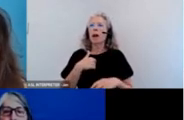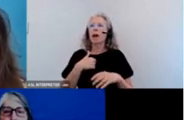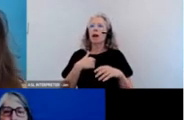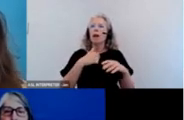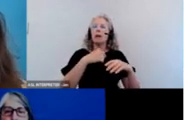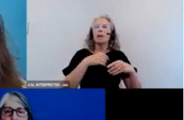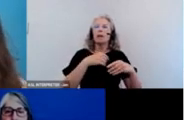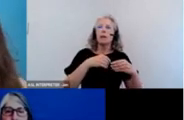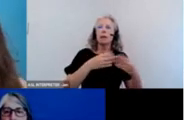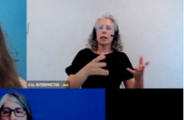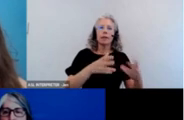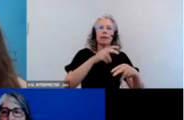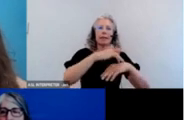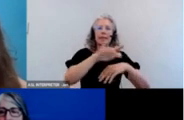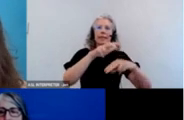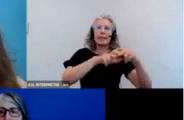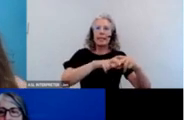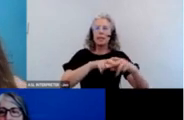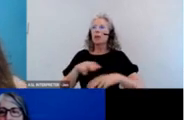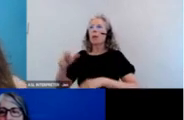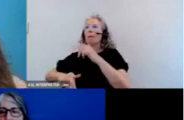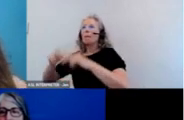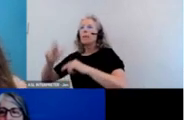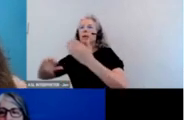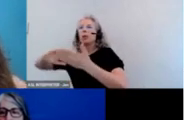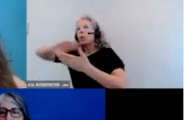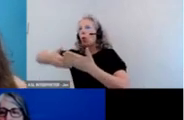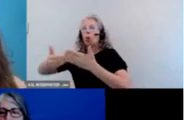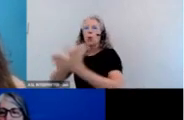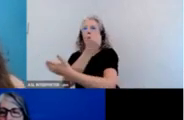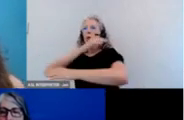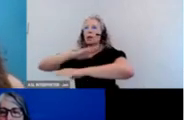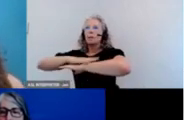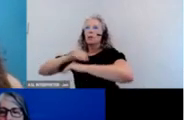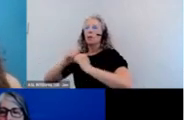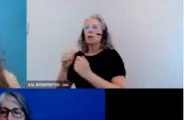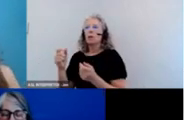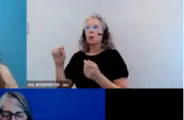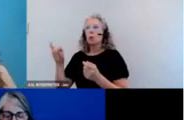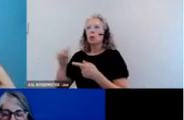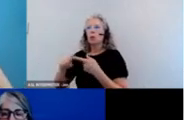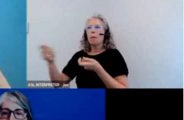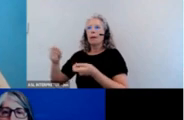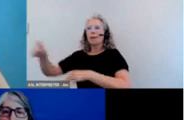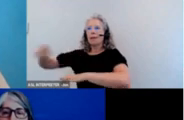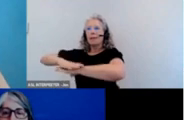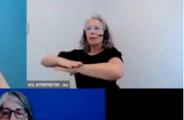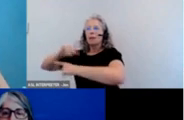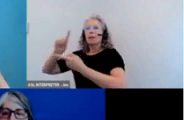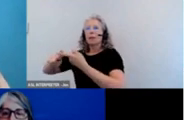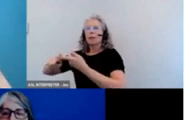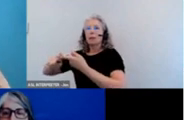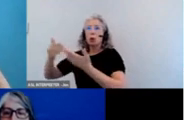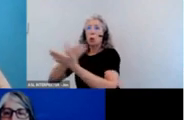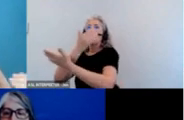from gives a seat at the table to build a whole new table with tools to manage this table until that can happen. In other